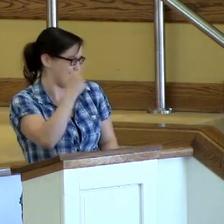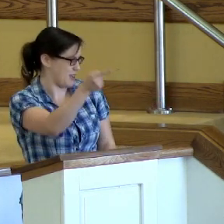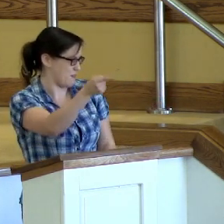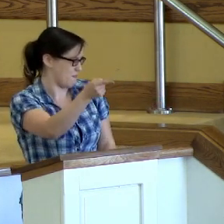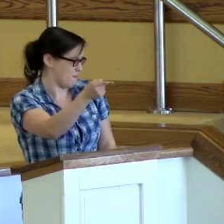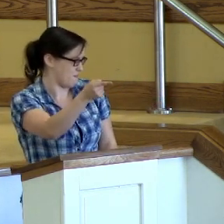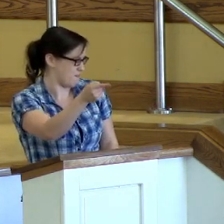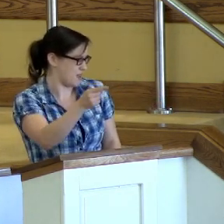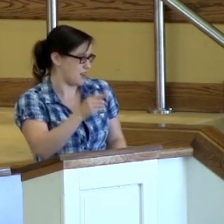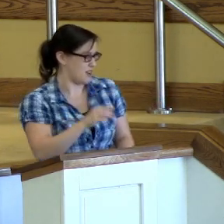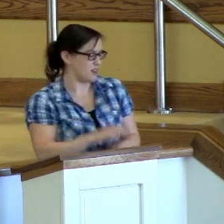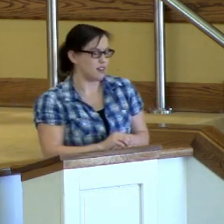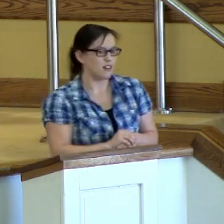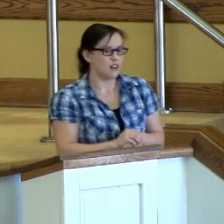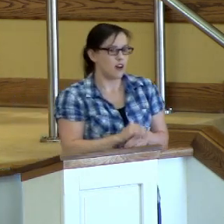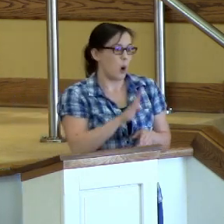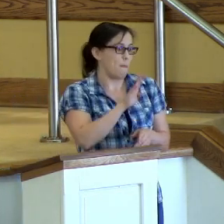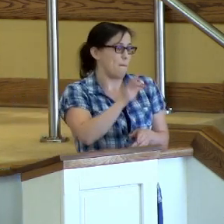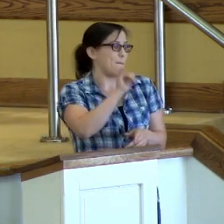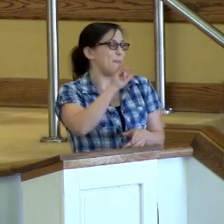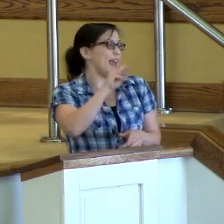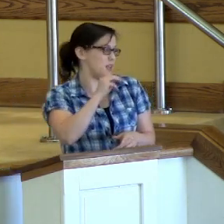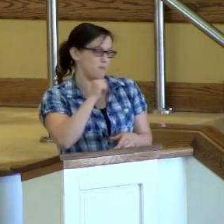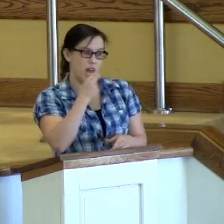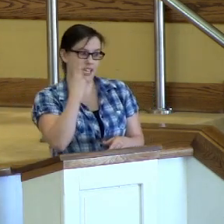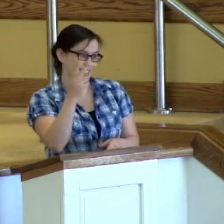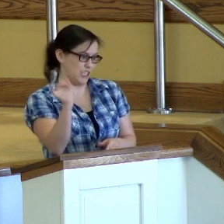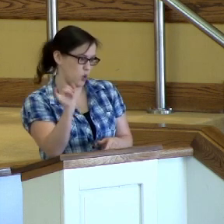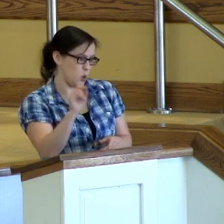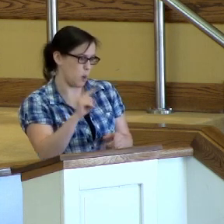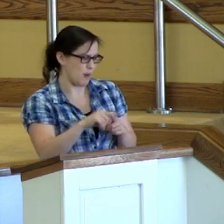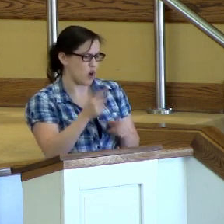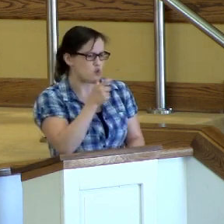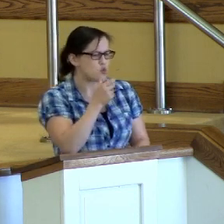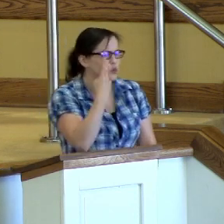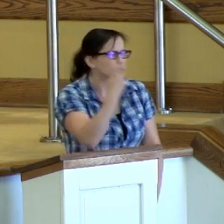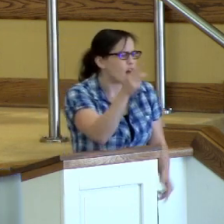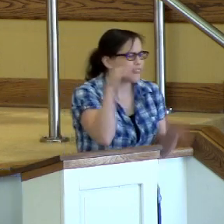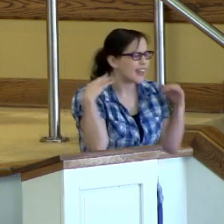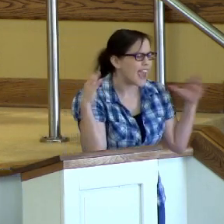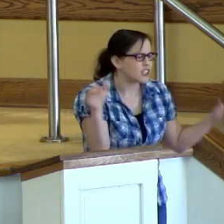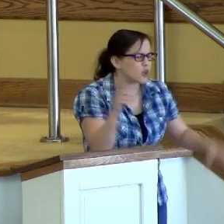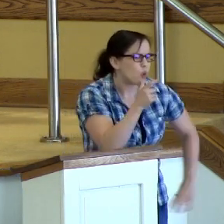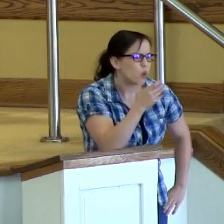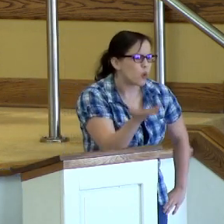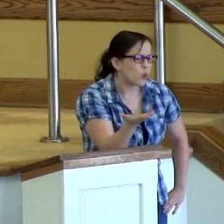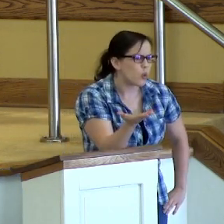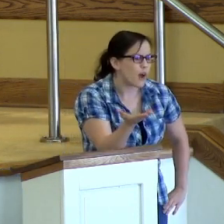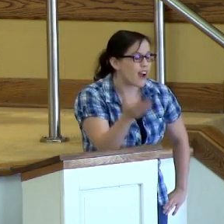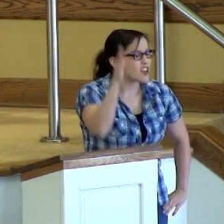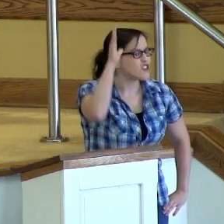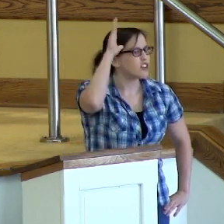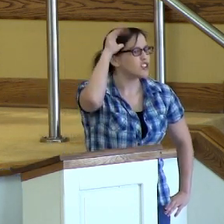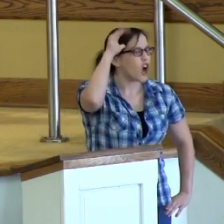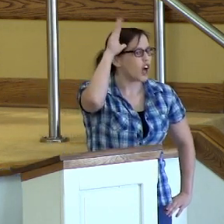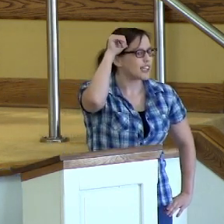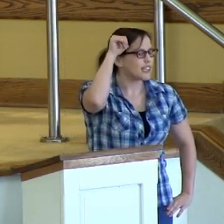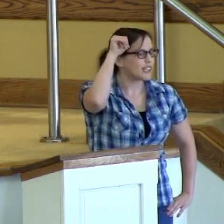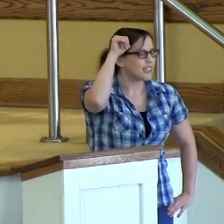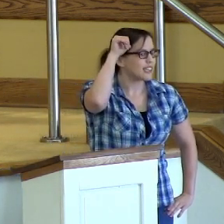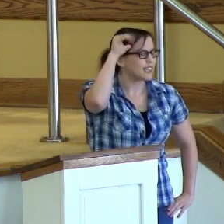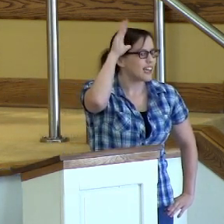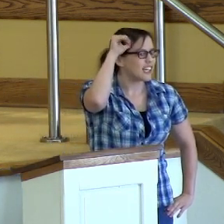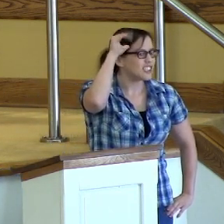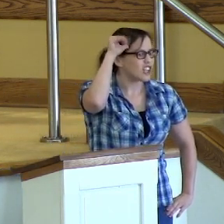ass did. The donkey, whatever you want to say. You know, the first time I did this in junior church, kids all said to me, sir, why are you cussing in